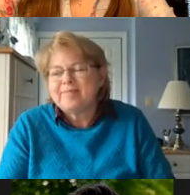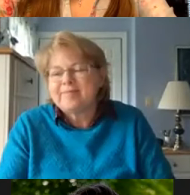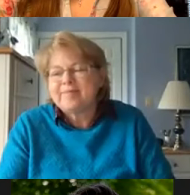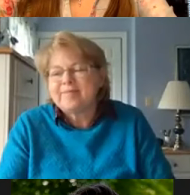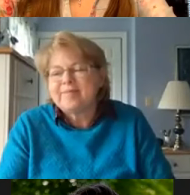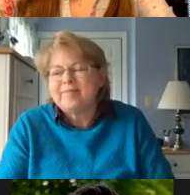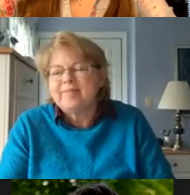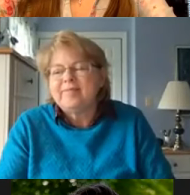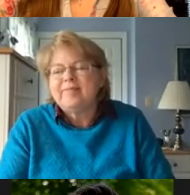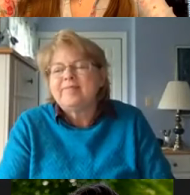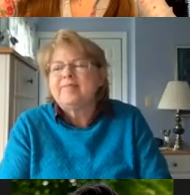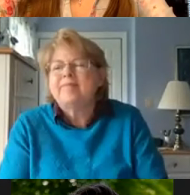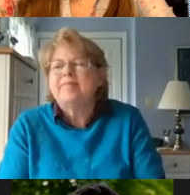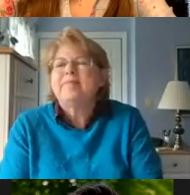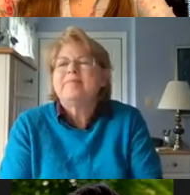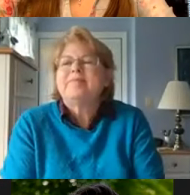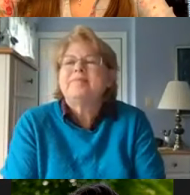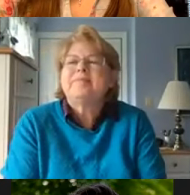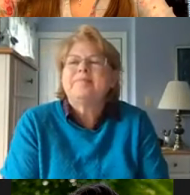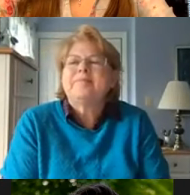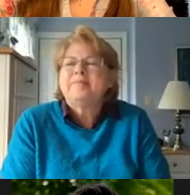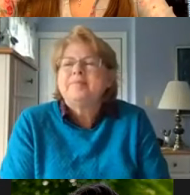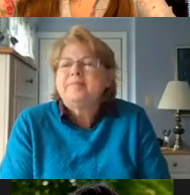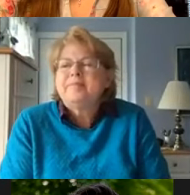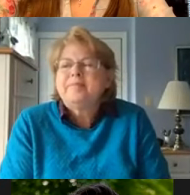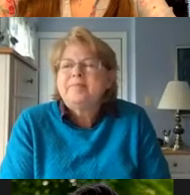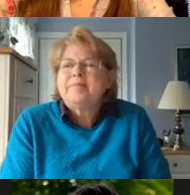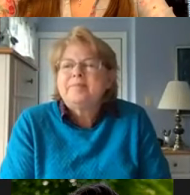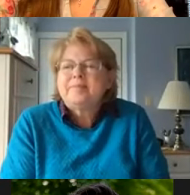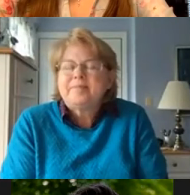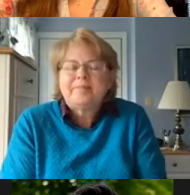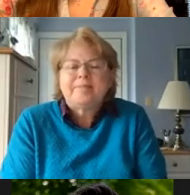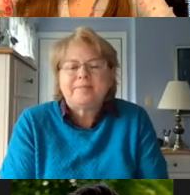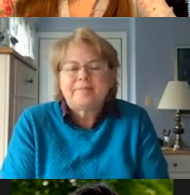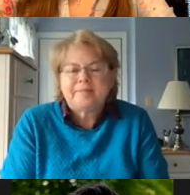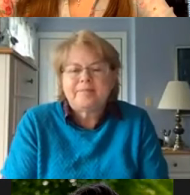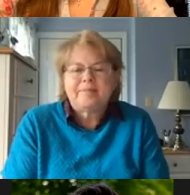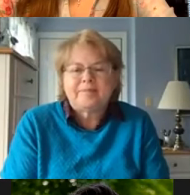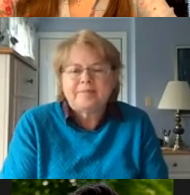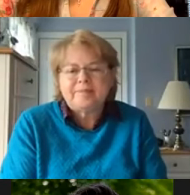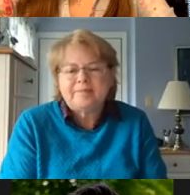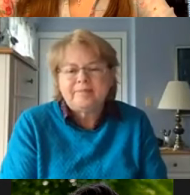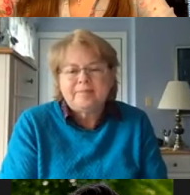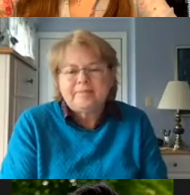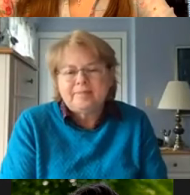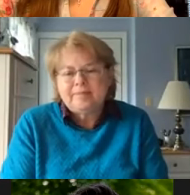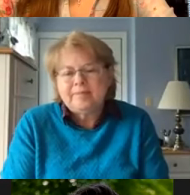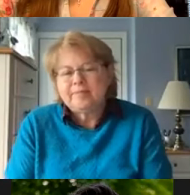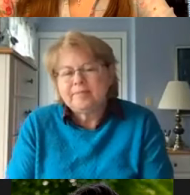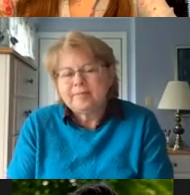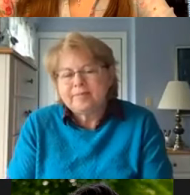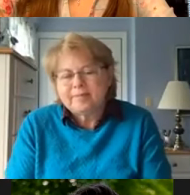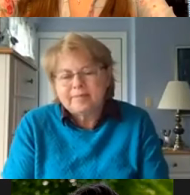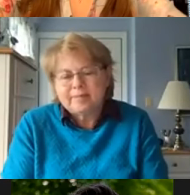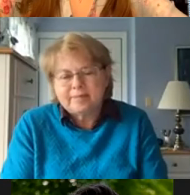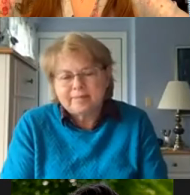lot like the layered structure in the brain, but is more accessible, it's part of the CNS. In the outer retina, there